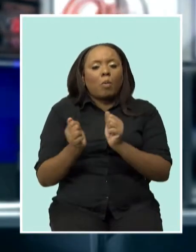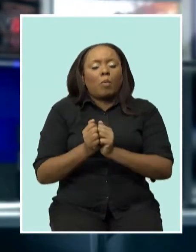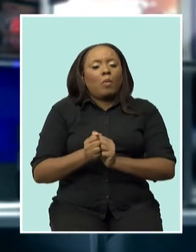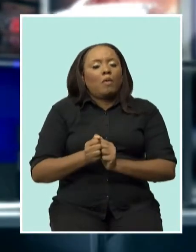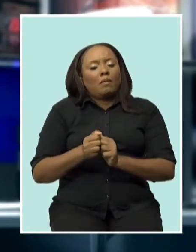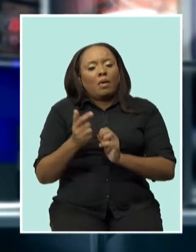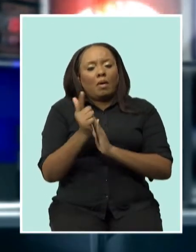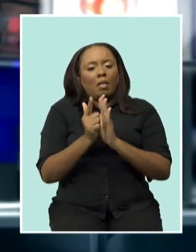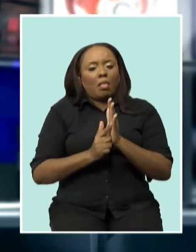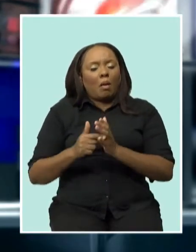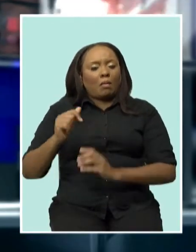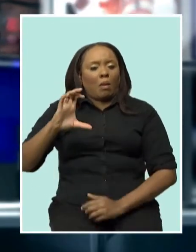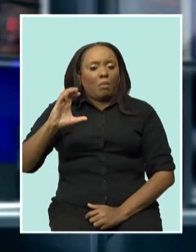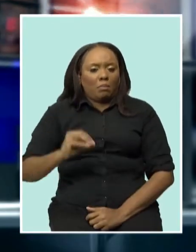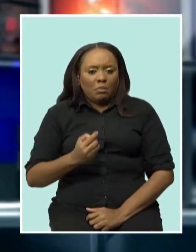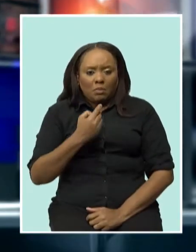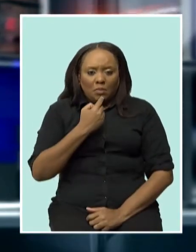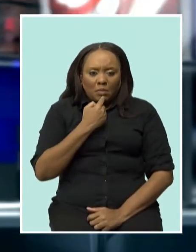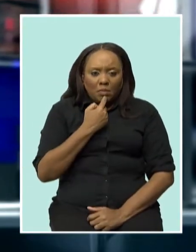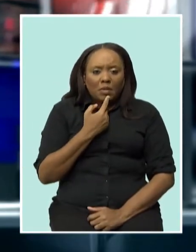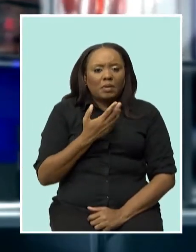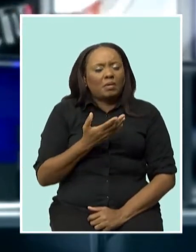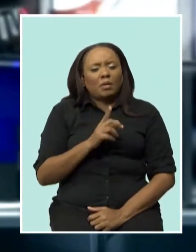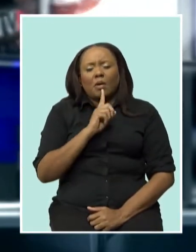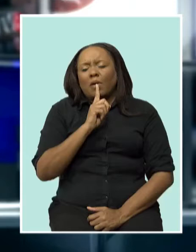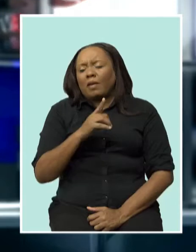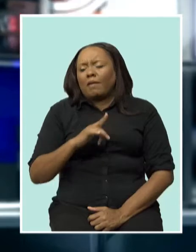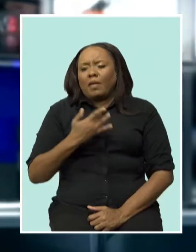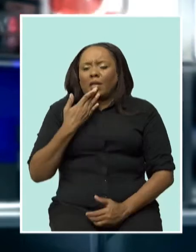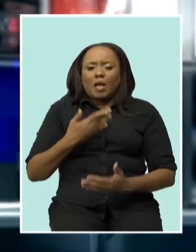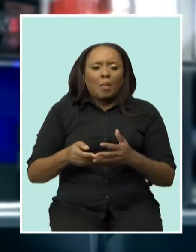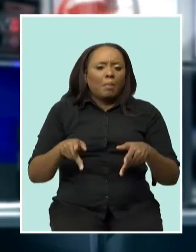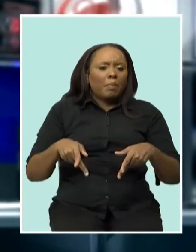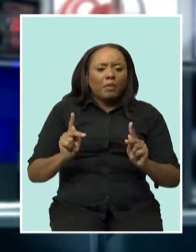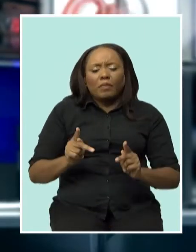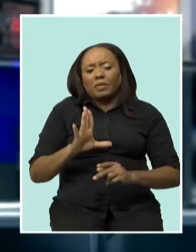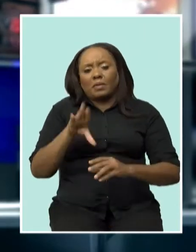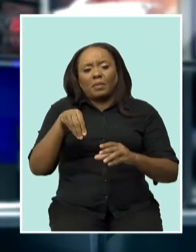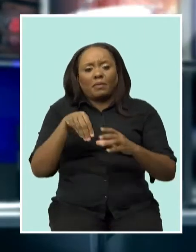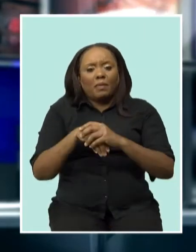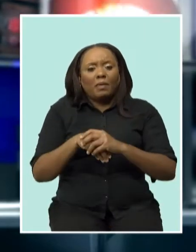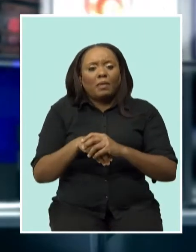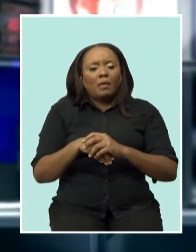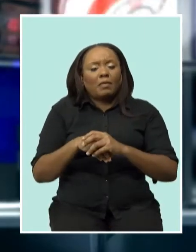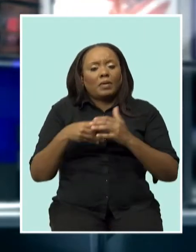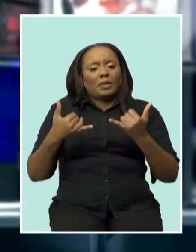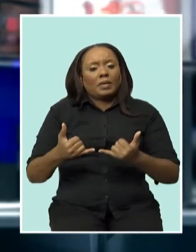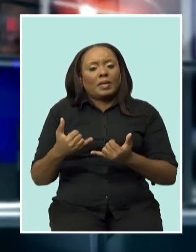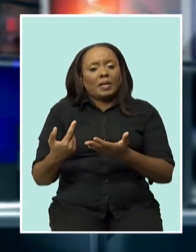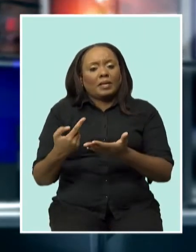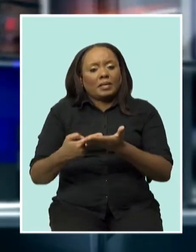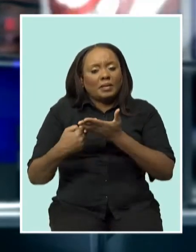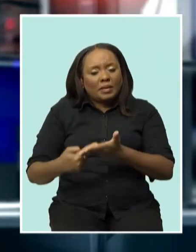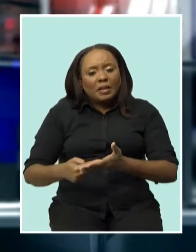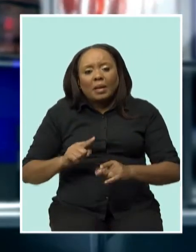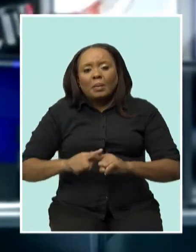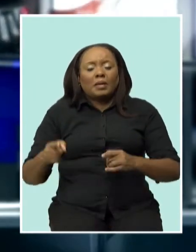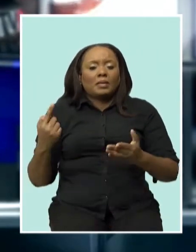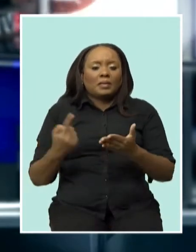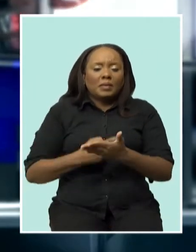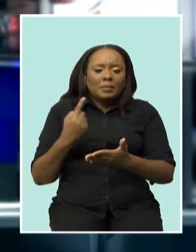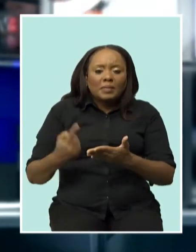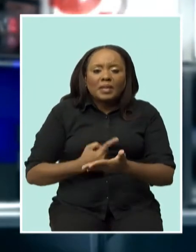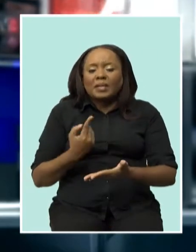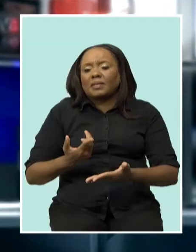and Associates, says while they're privileged to have been included in today's discussions, they often feel like the stepchild. He wants to